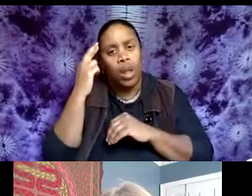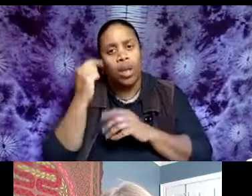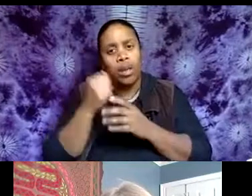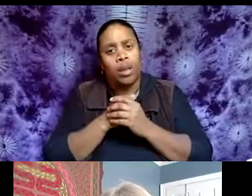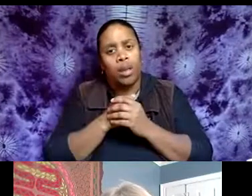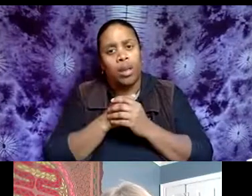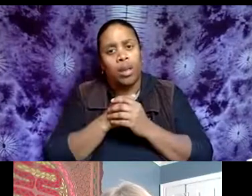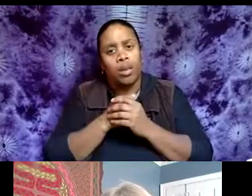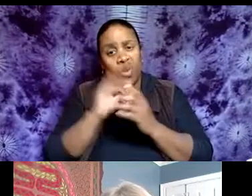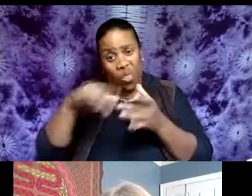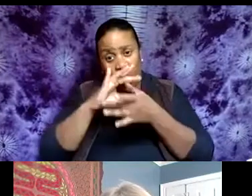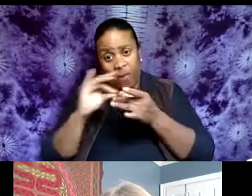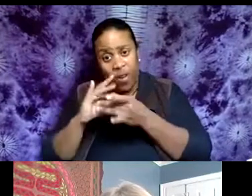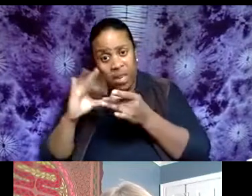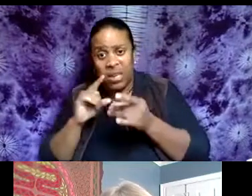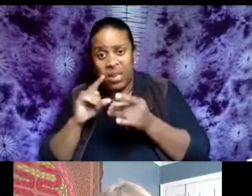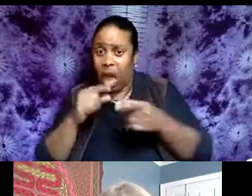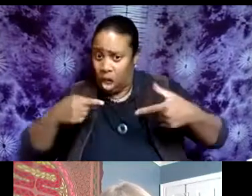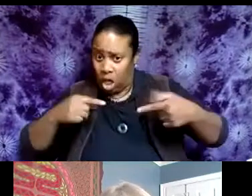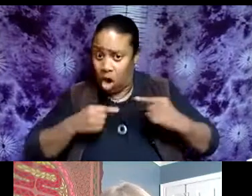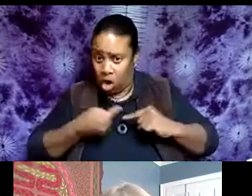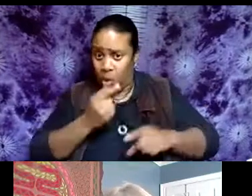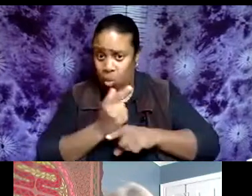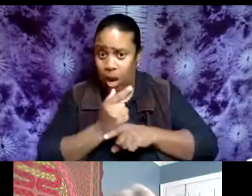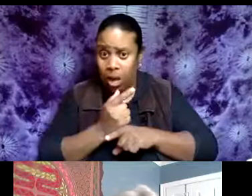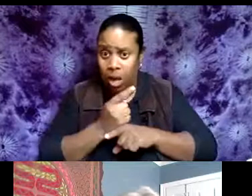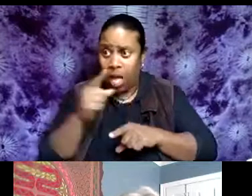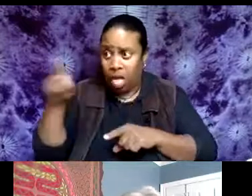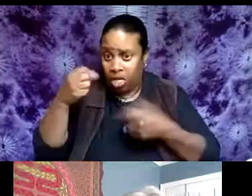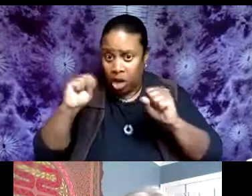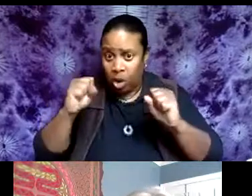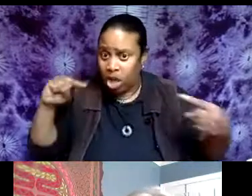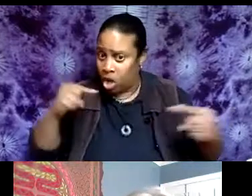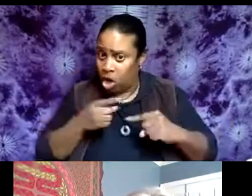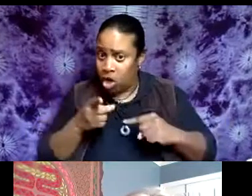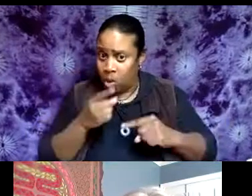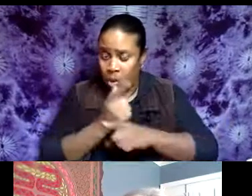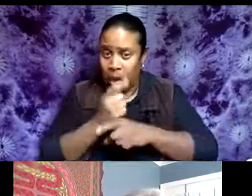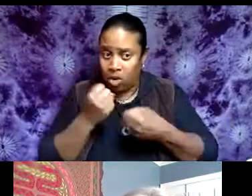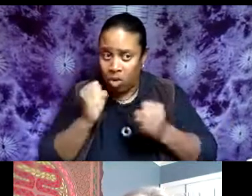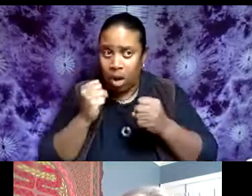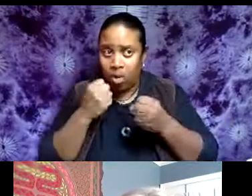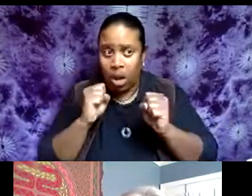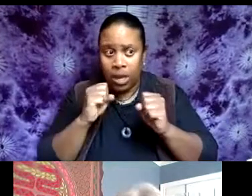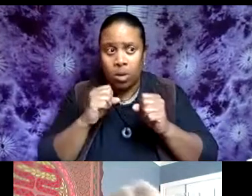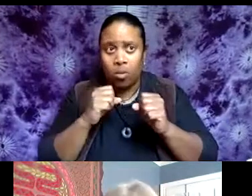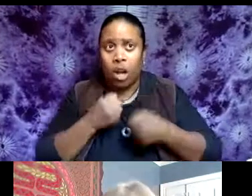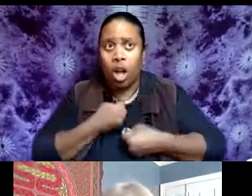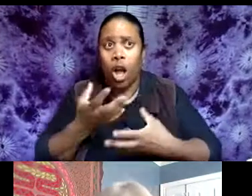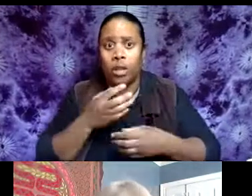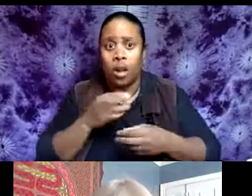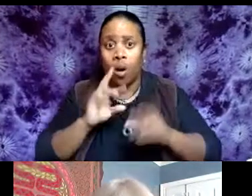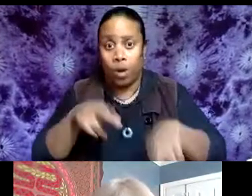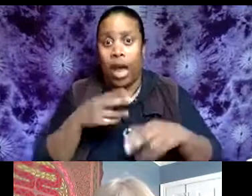so those phrases, they hurt because that's what they're trying to do, is get a reaction from you. So what is happening is that you